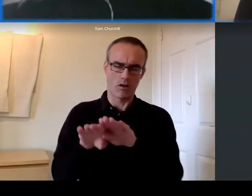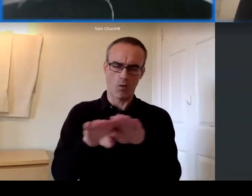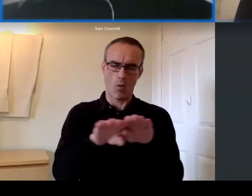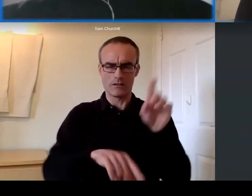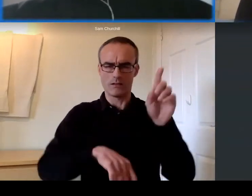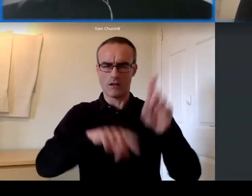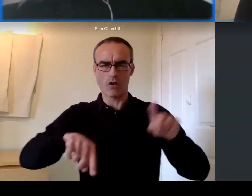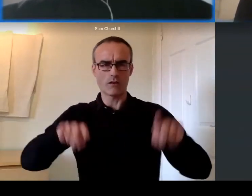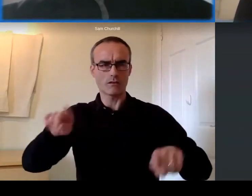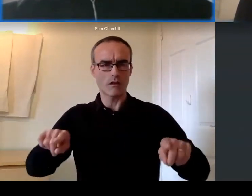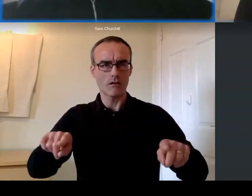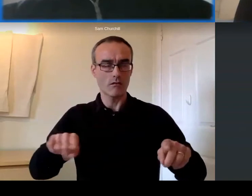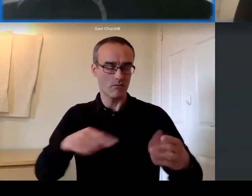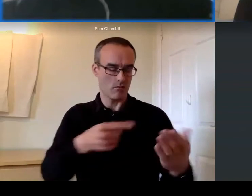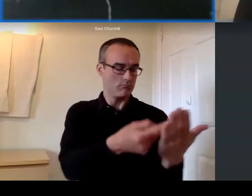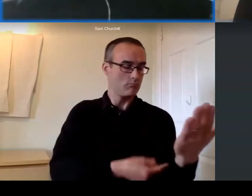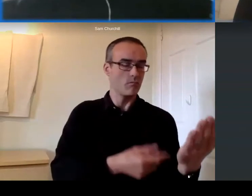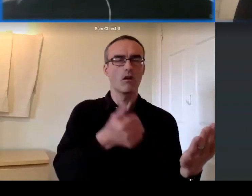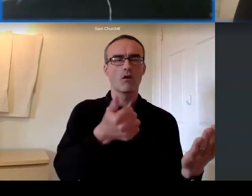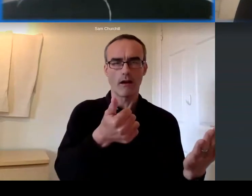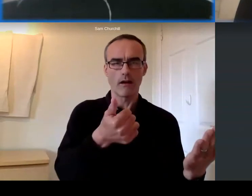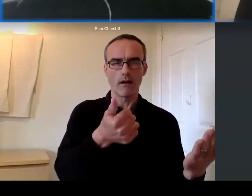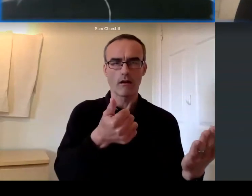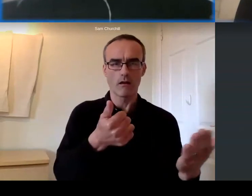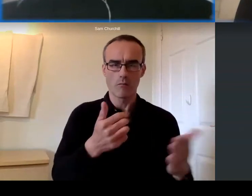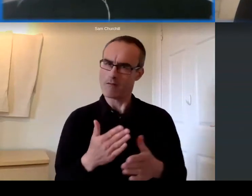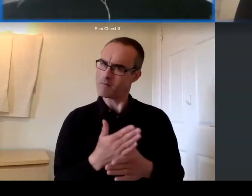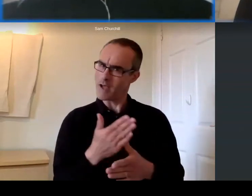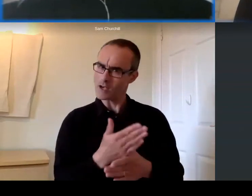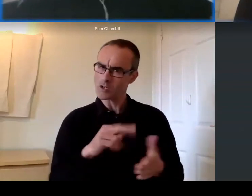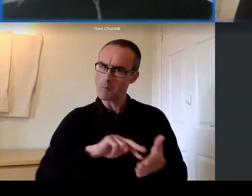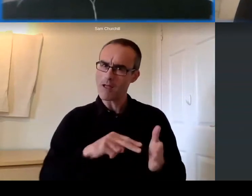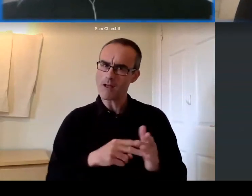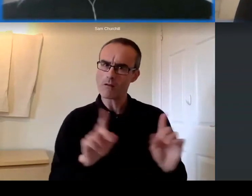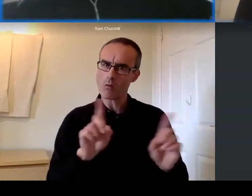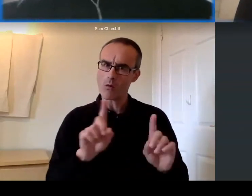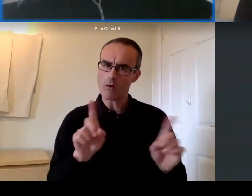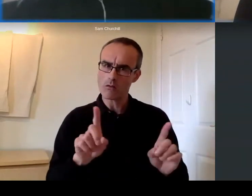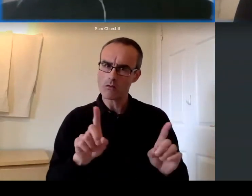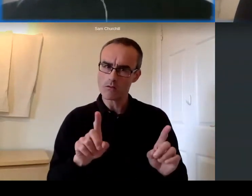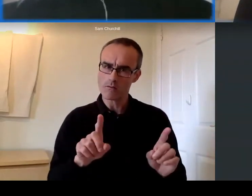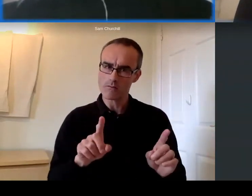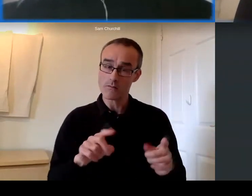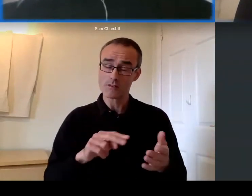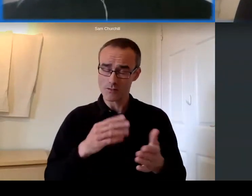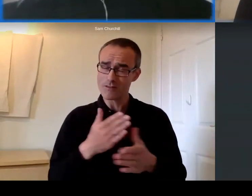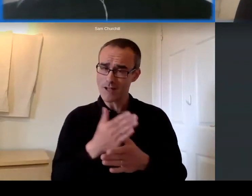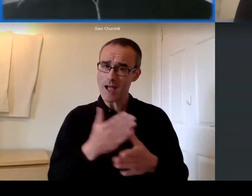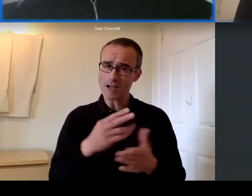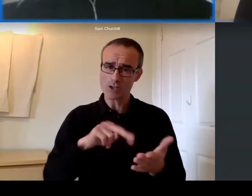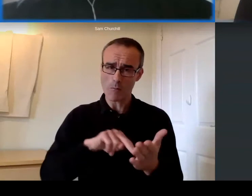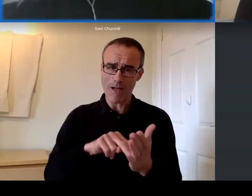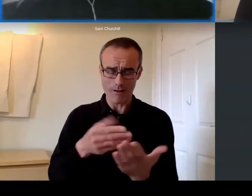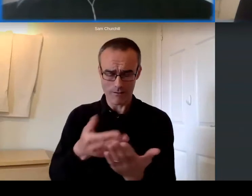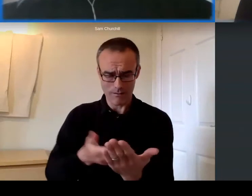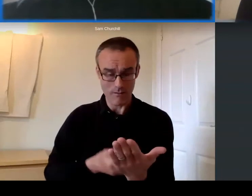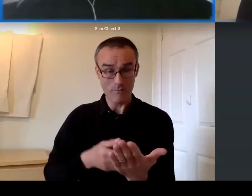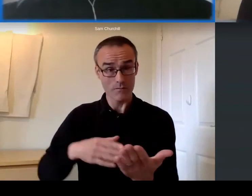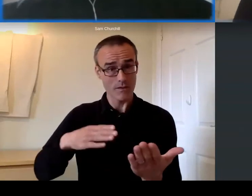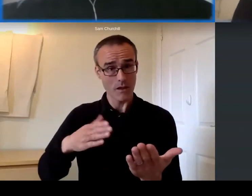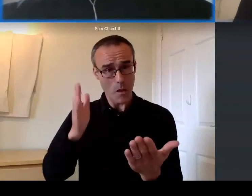that sits beneath that? And that action plan has to be something quite tangible and real. And so, you know,